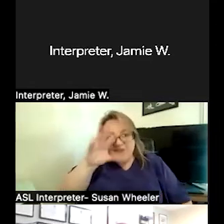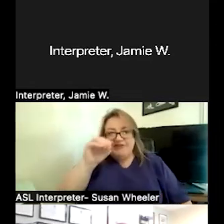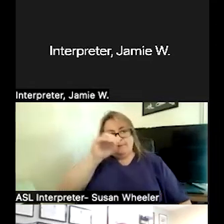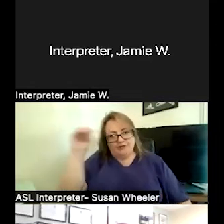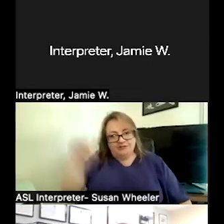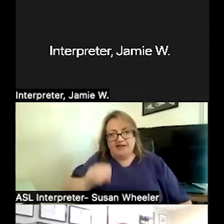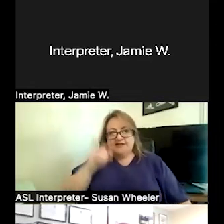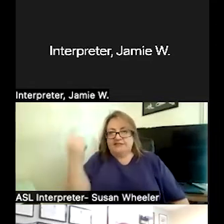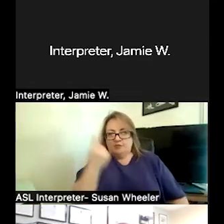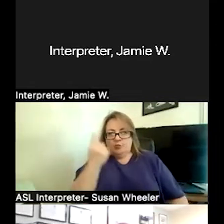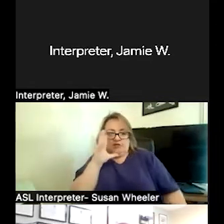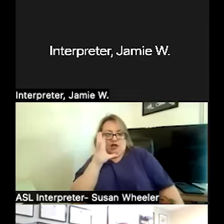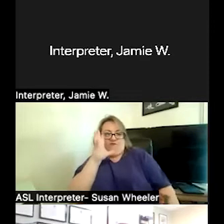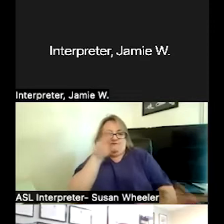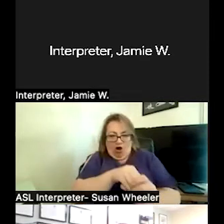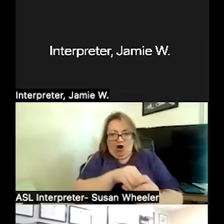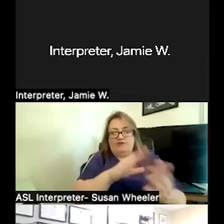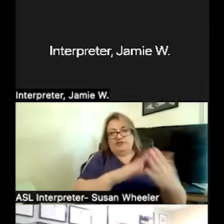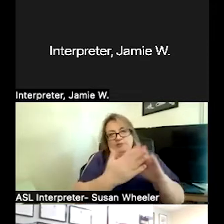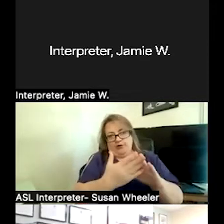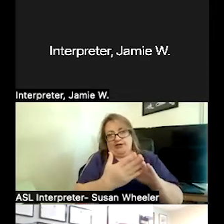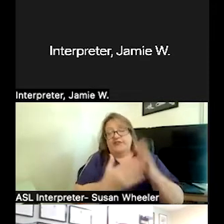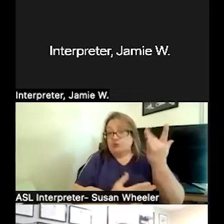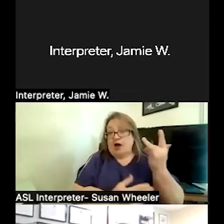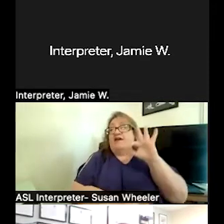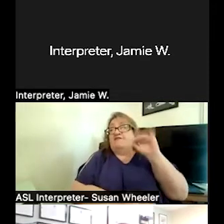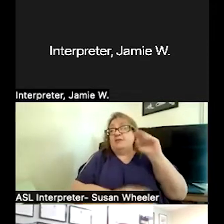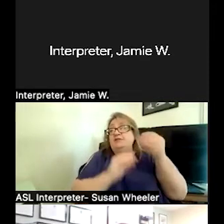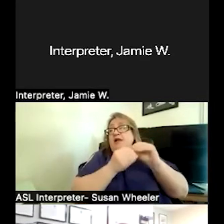needs community. Next slide.